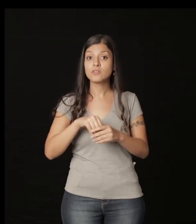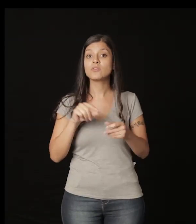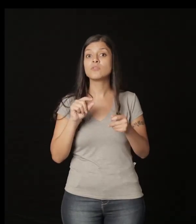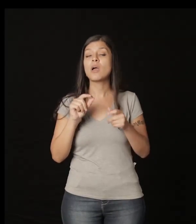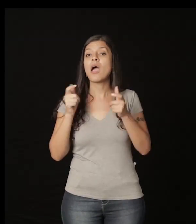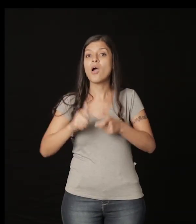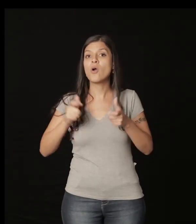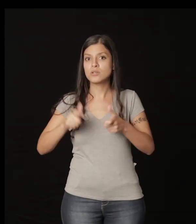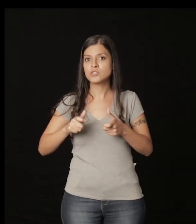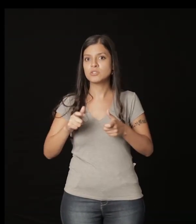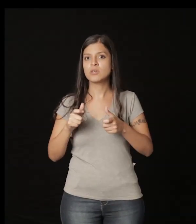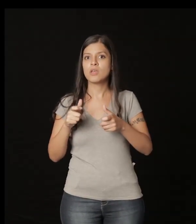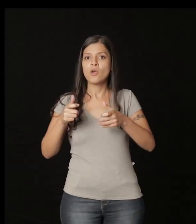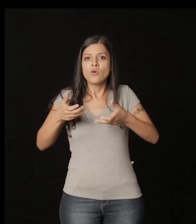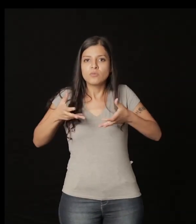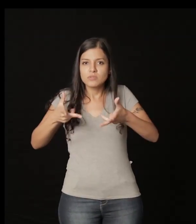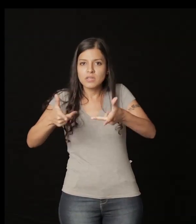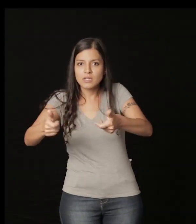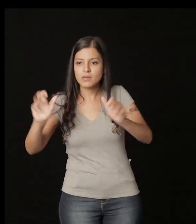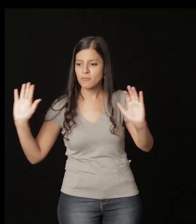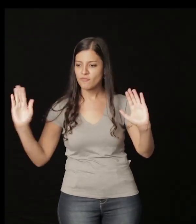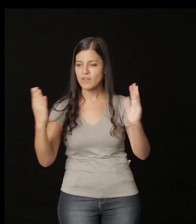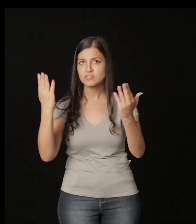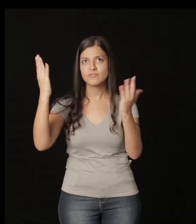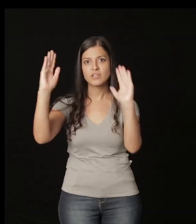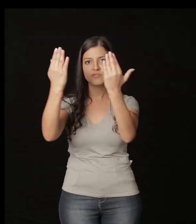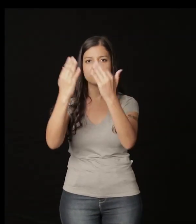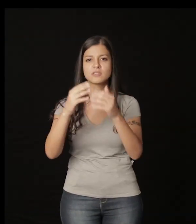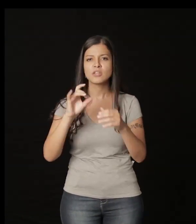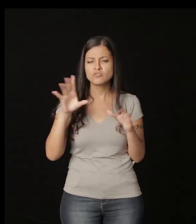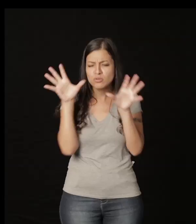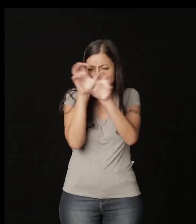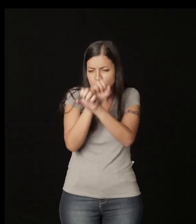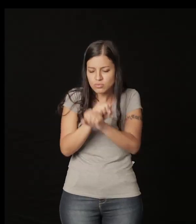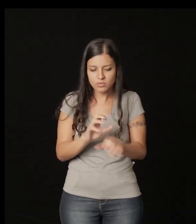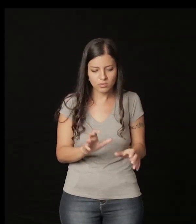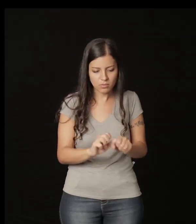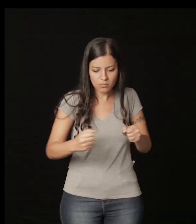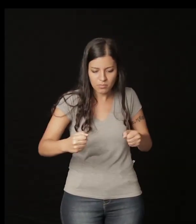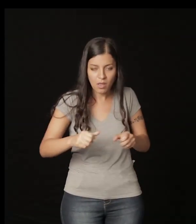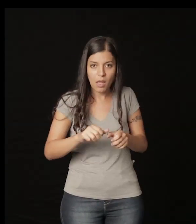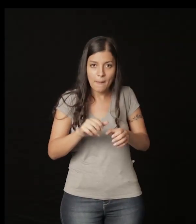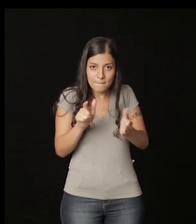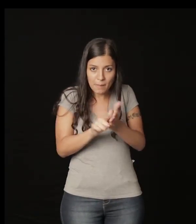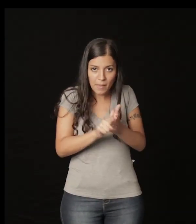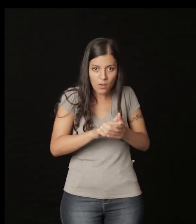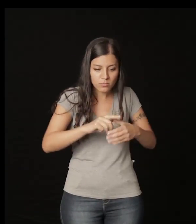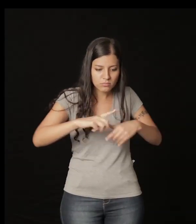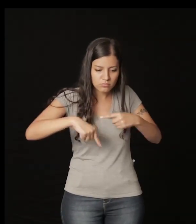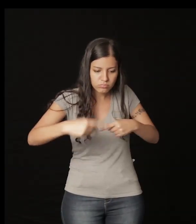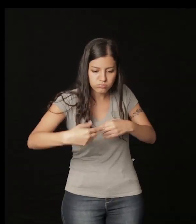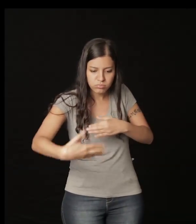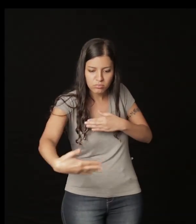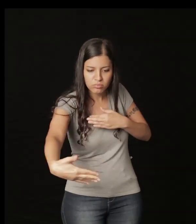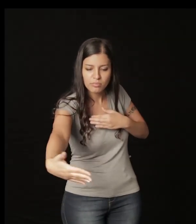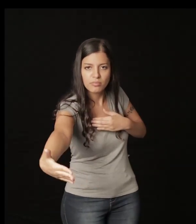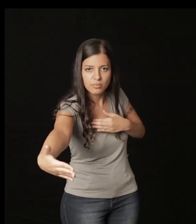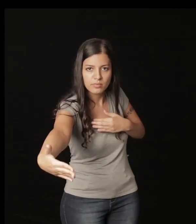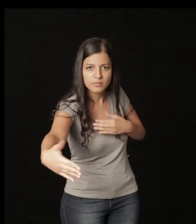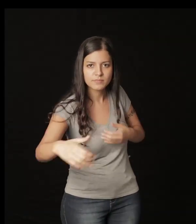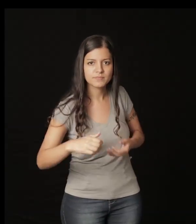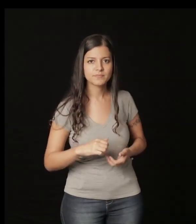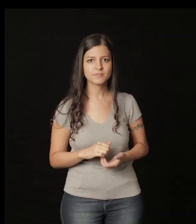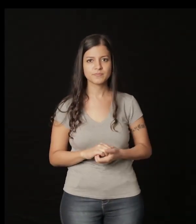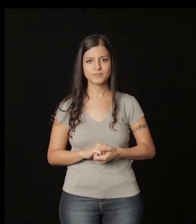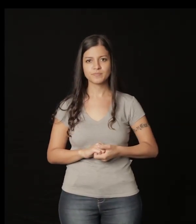that we could close the door and close the windows, and inside it was completely dark, so we could open the box, take the paper out, and